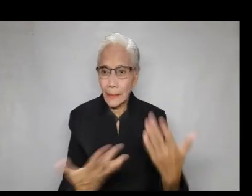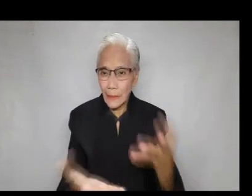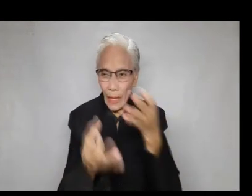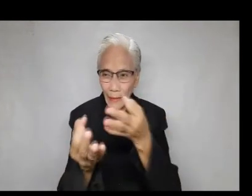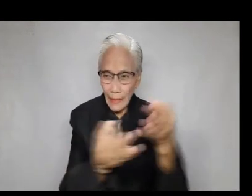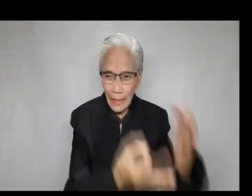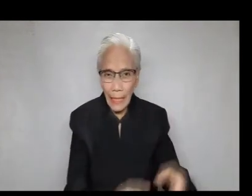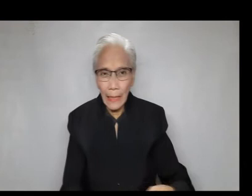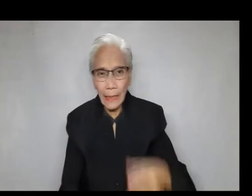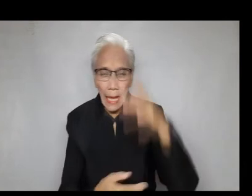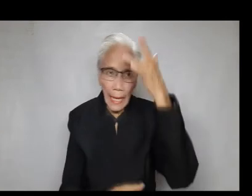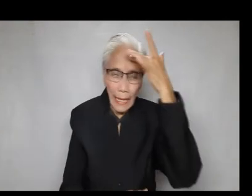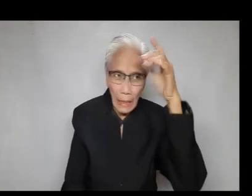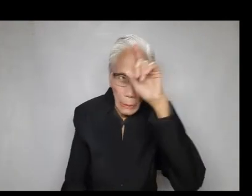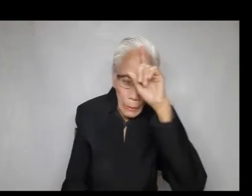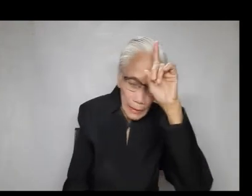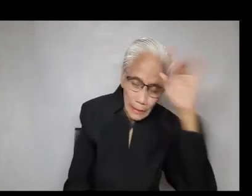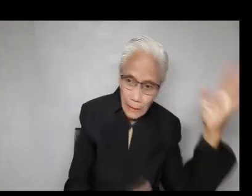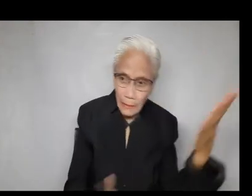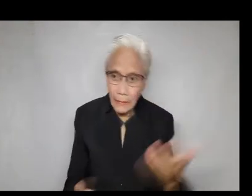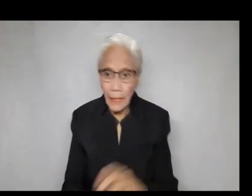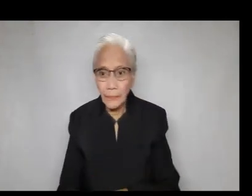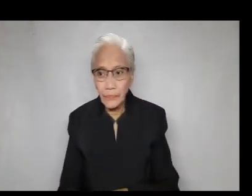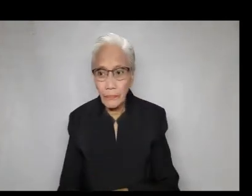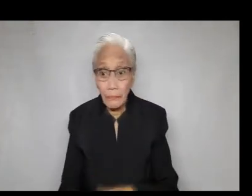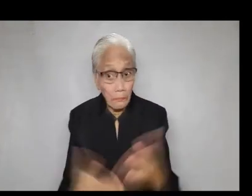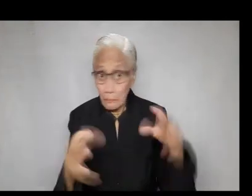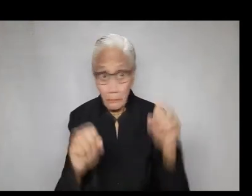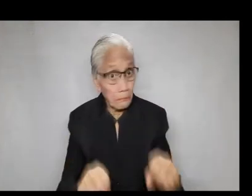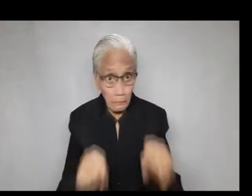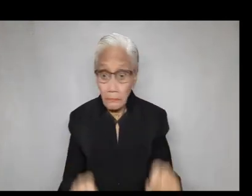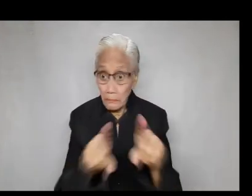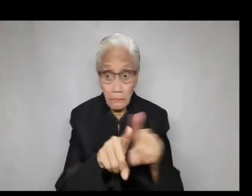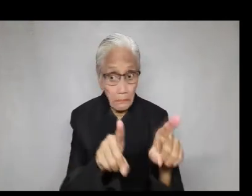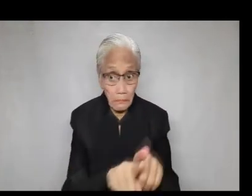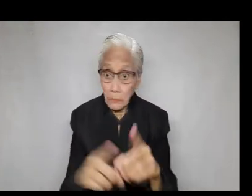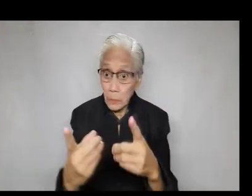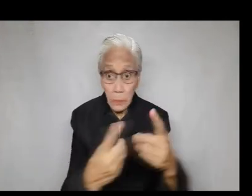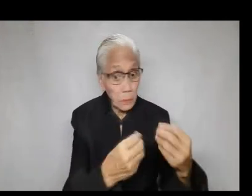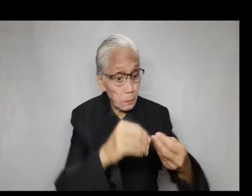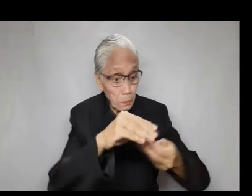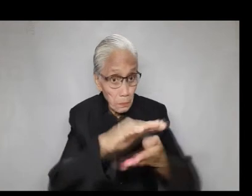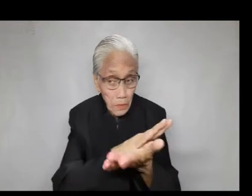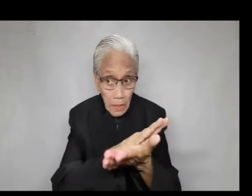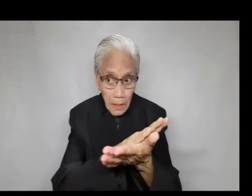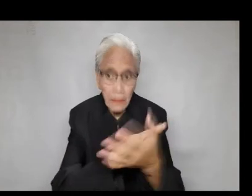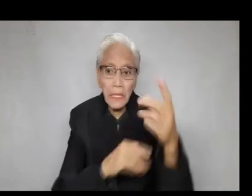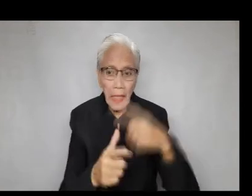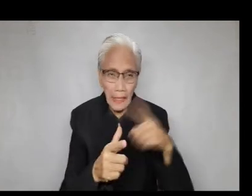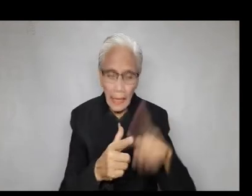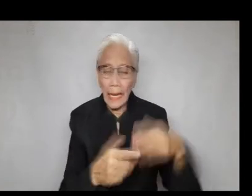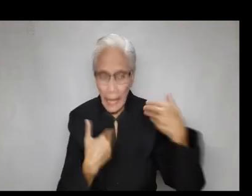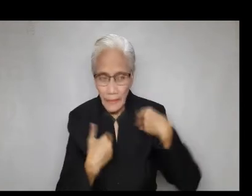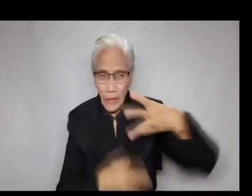empty rhetorics and promises, feeding on the ignorance and weaknesses of others. You can also do